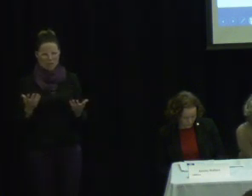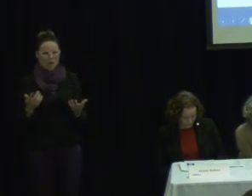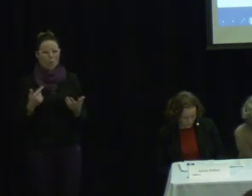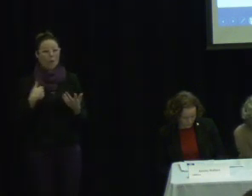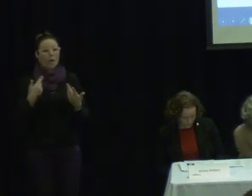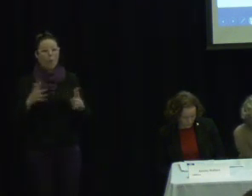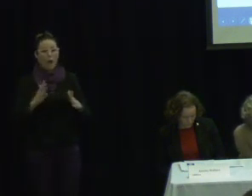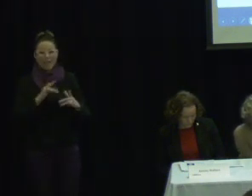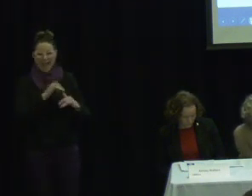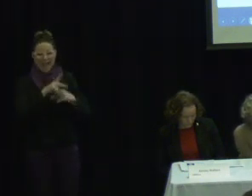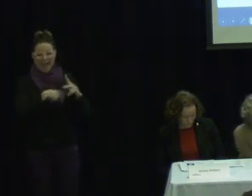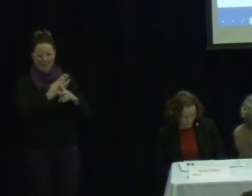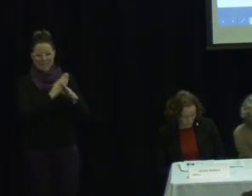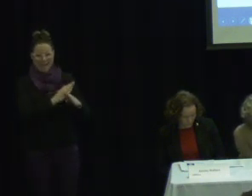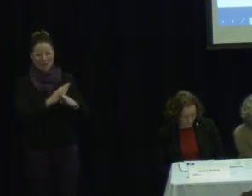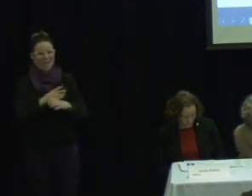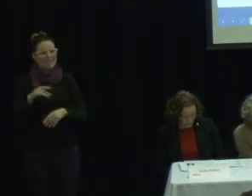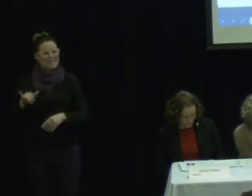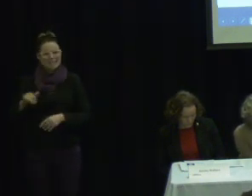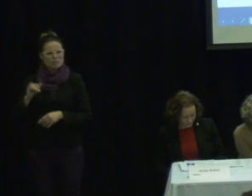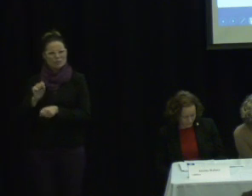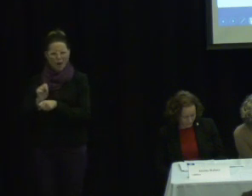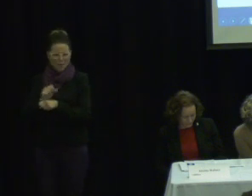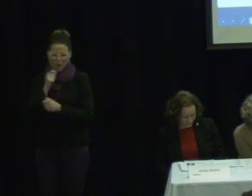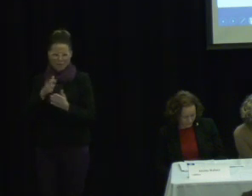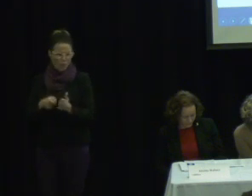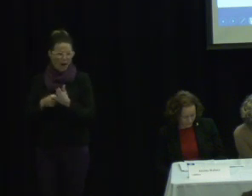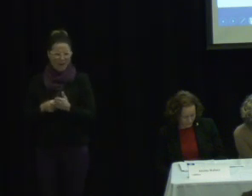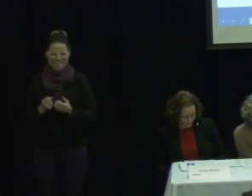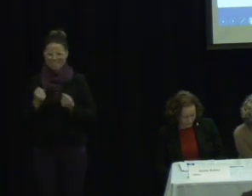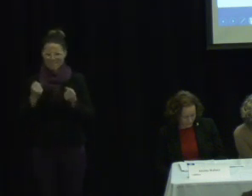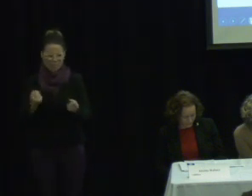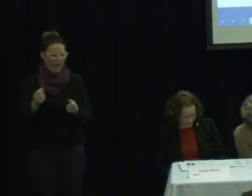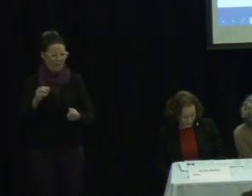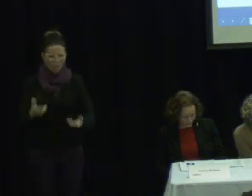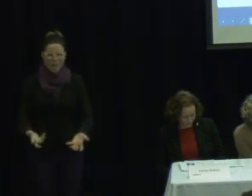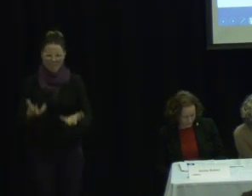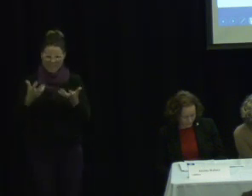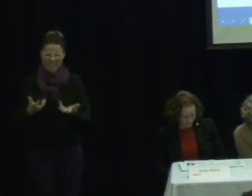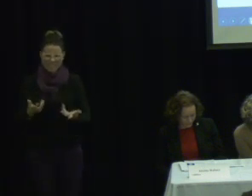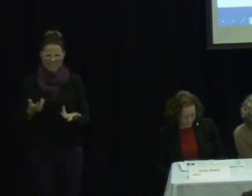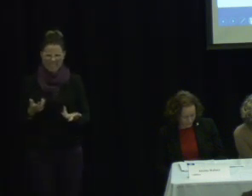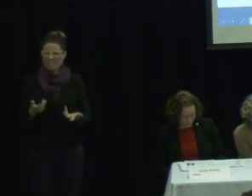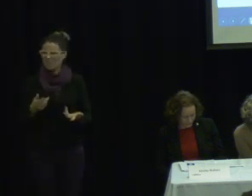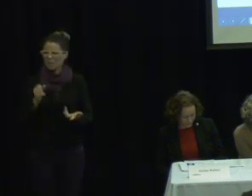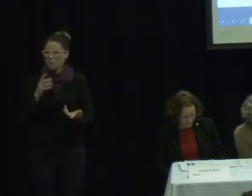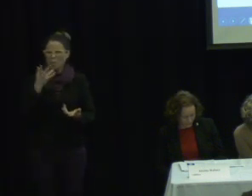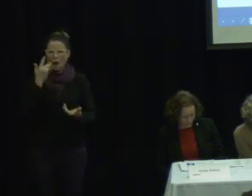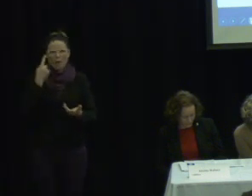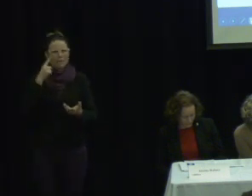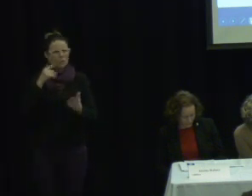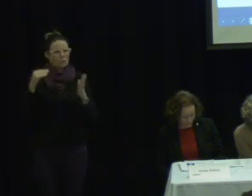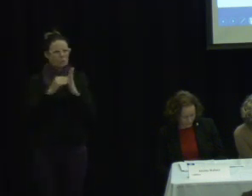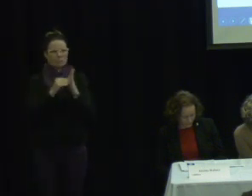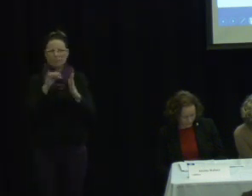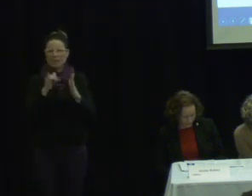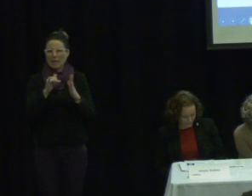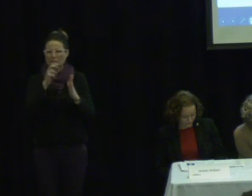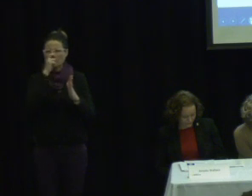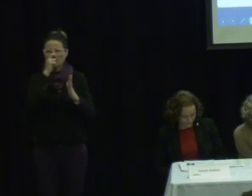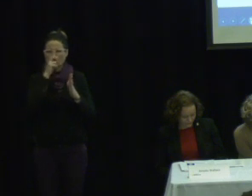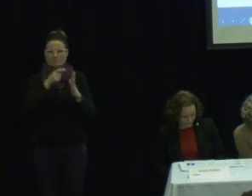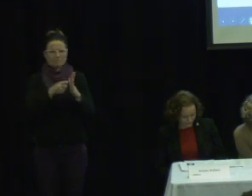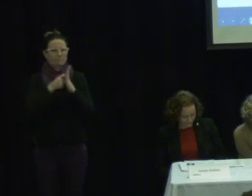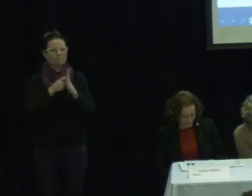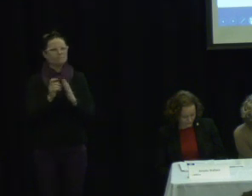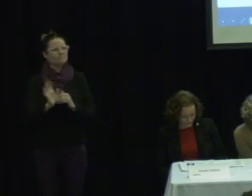positions? The BOV has had to hear my speech on this, so I won't go through the whole thing again. But being engaged in that work, getting the push and pull